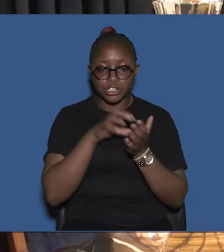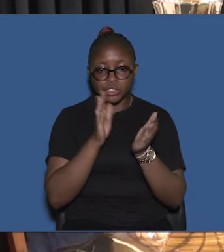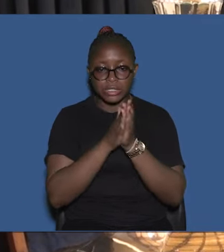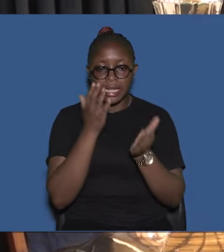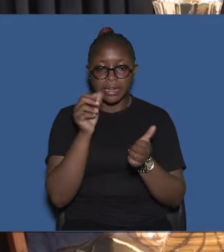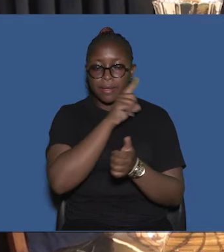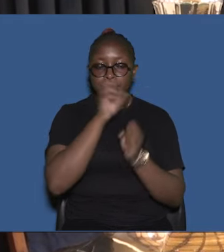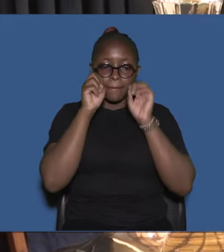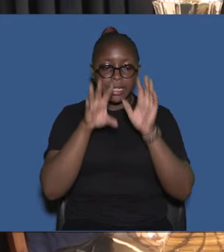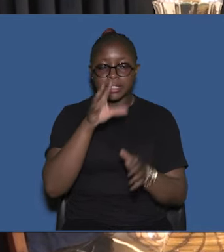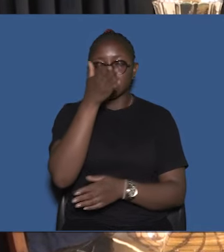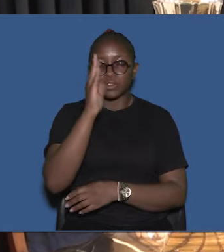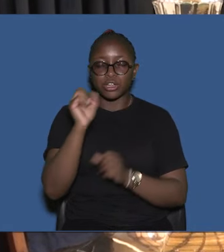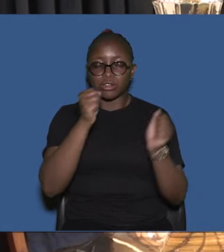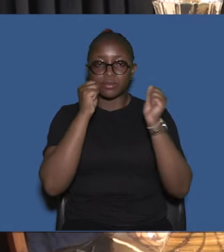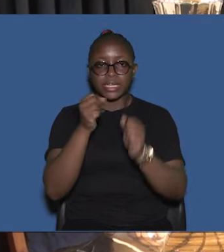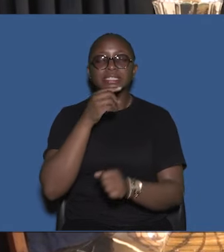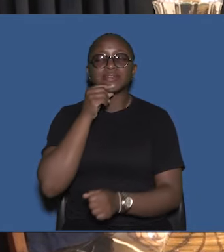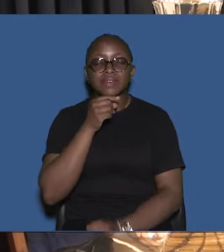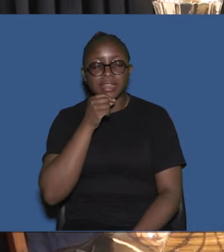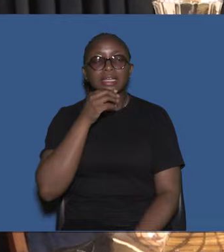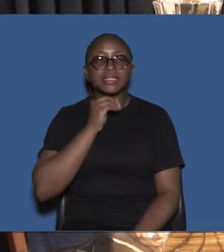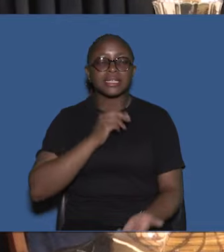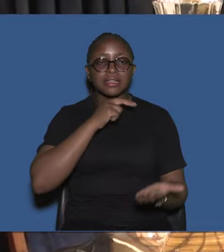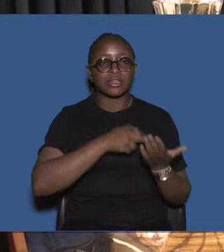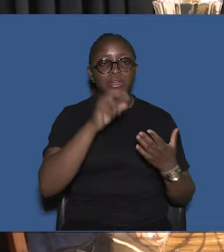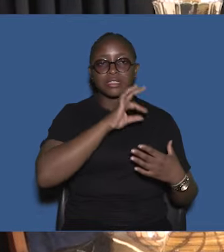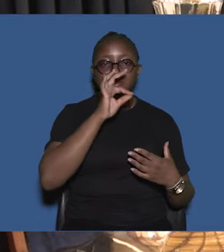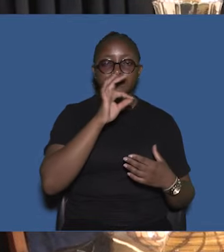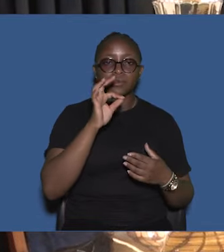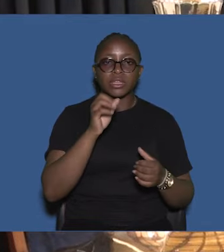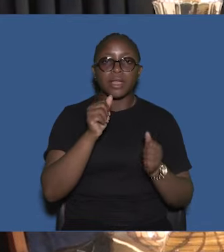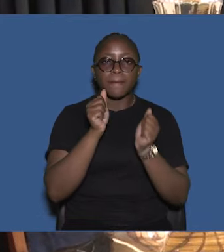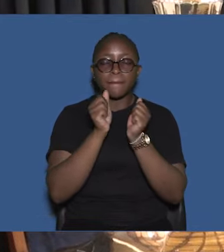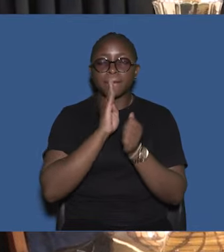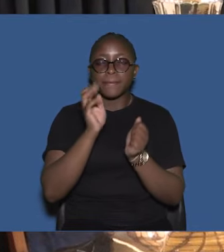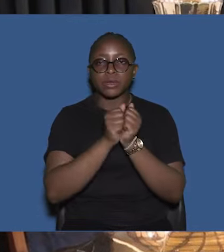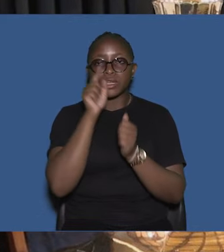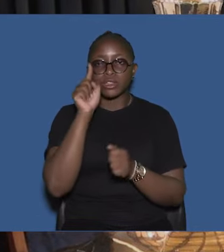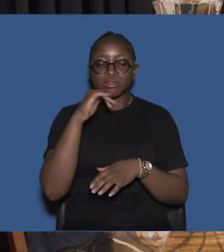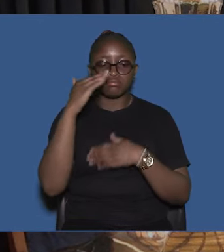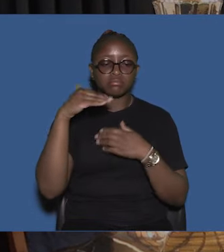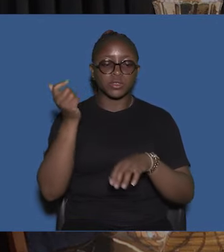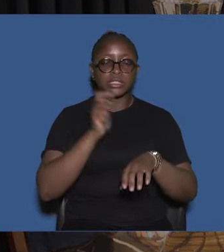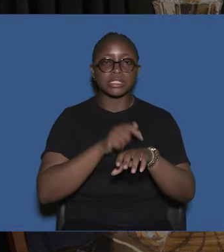Almighty, Father, Son, and the Holy Spirit be with you and remain with you always. Amen.